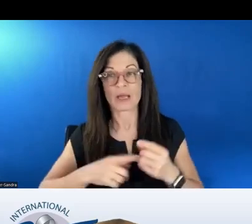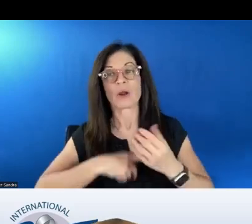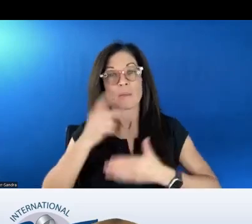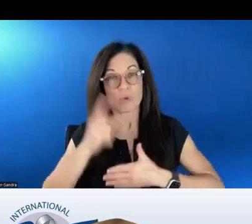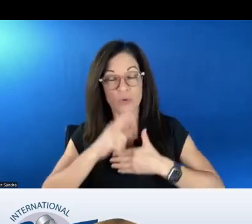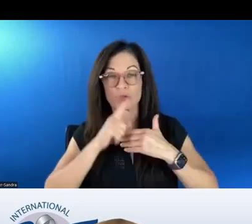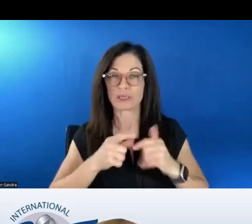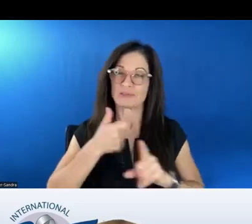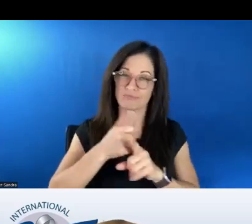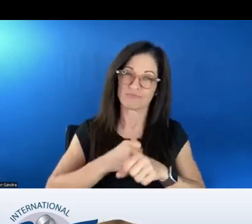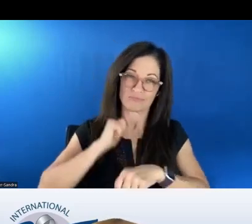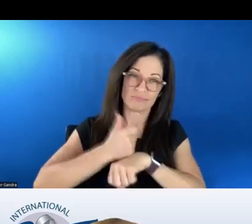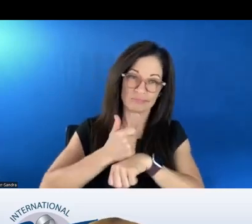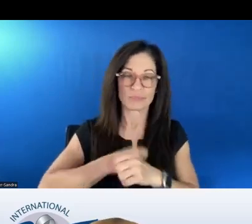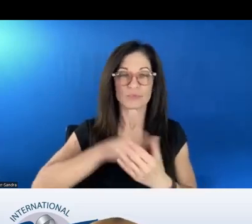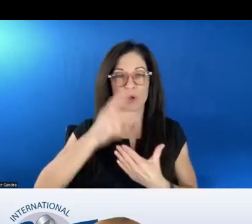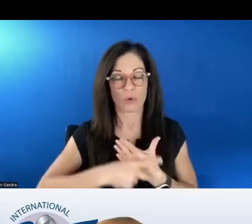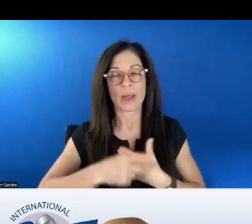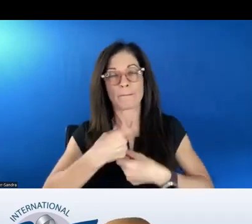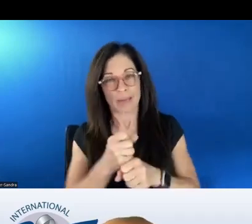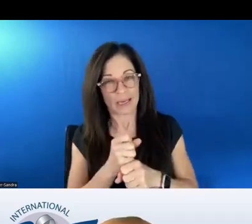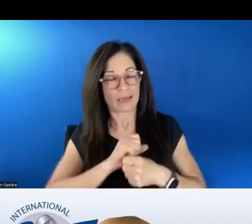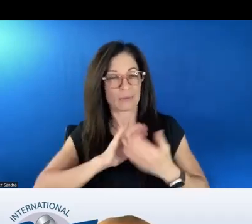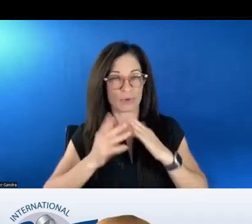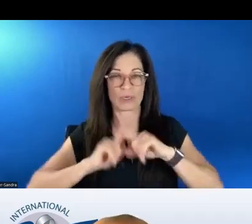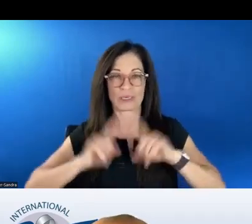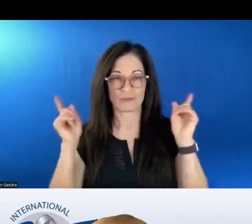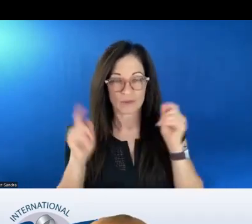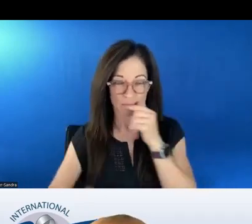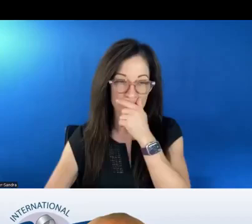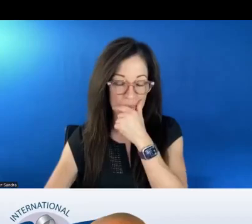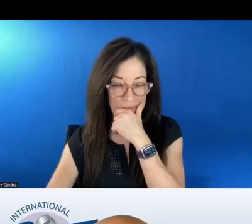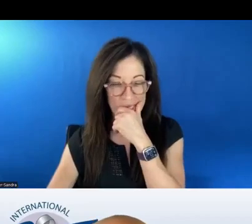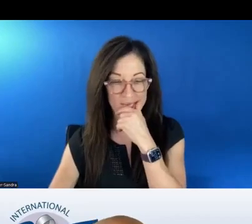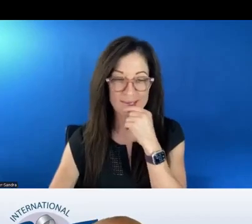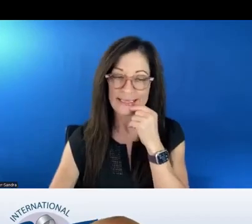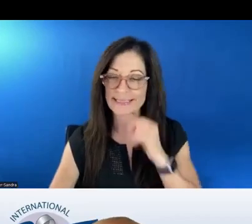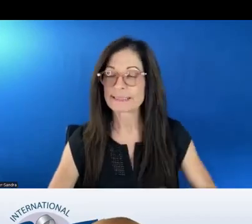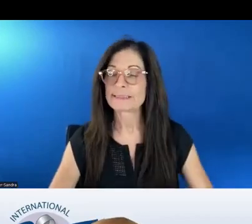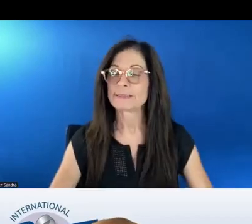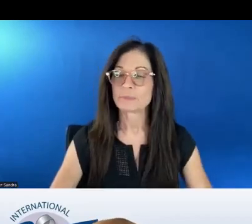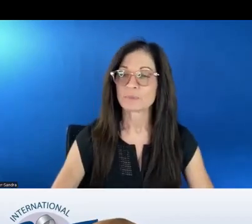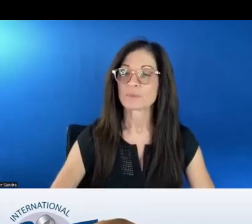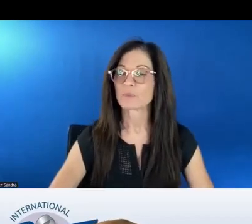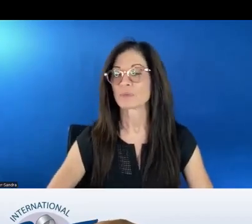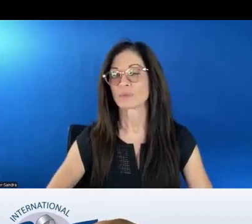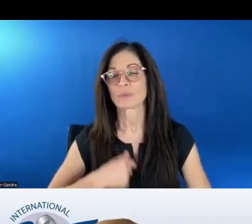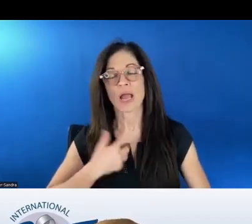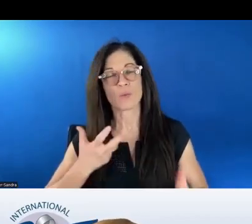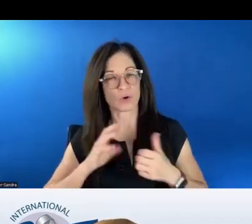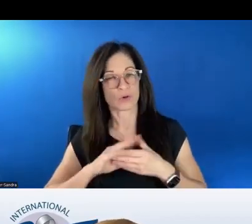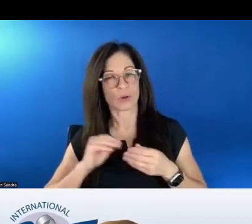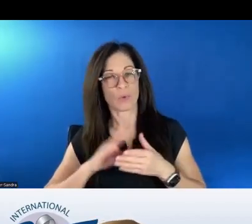is a program and making a difference in the community. So I wanted to talk about what CIT in